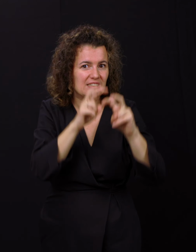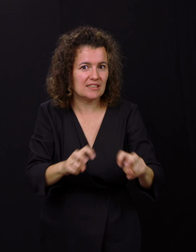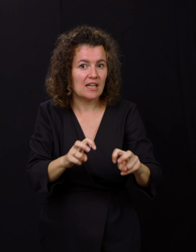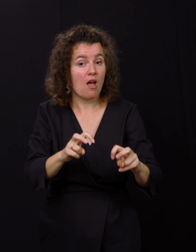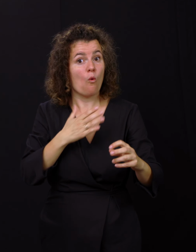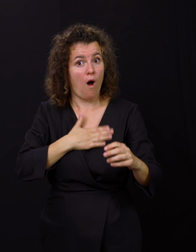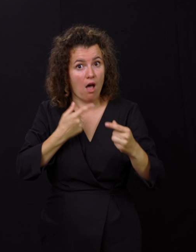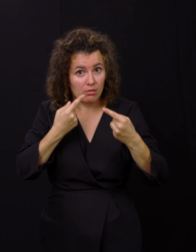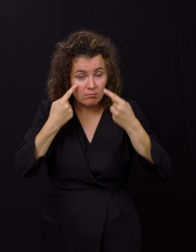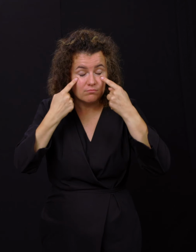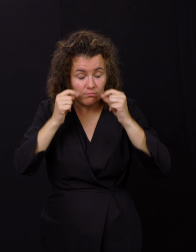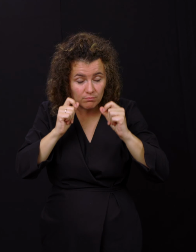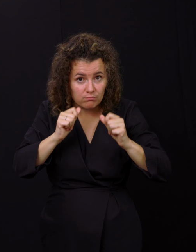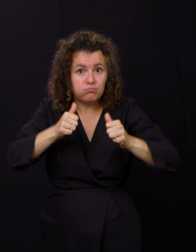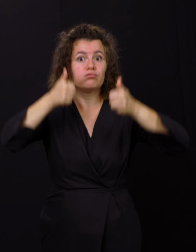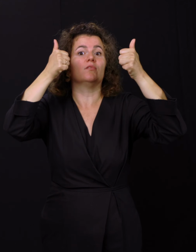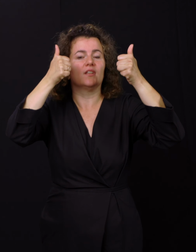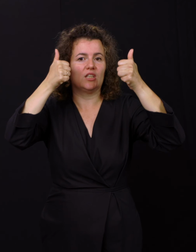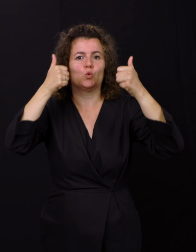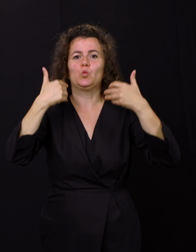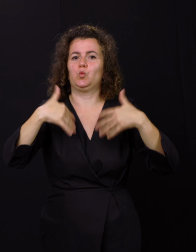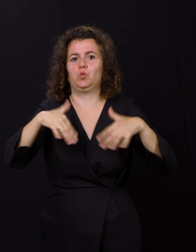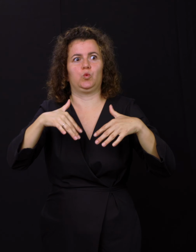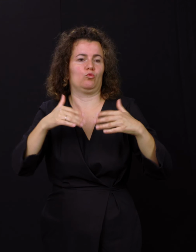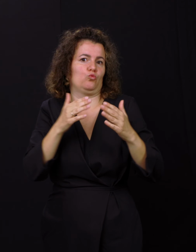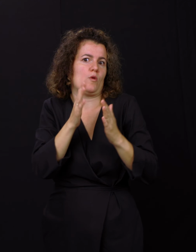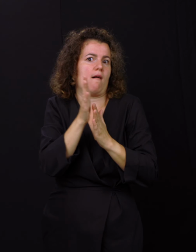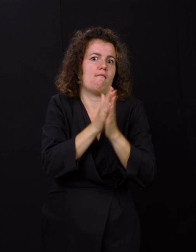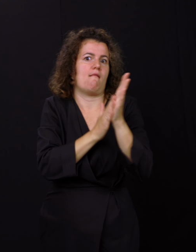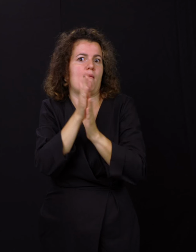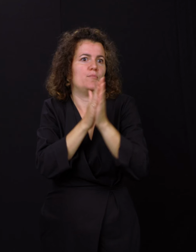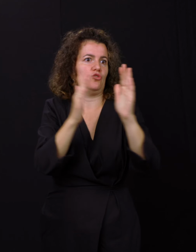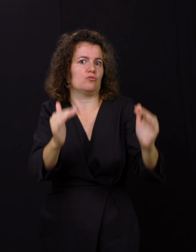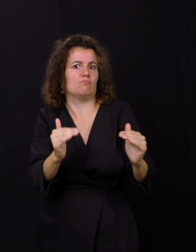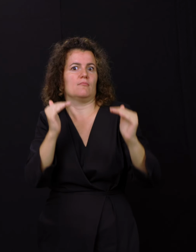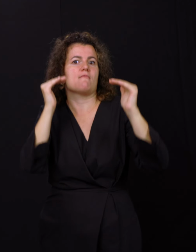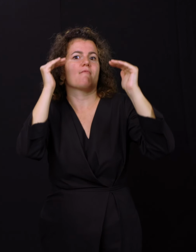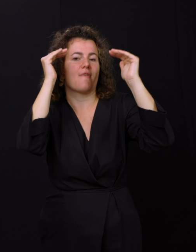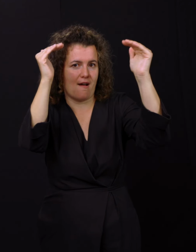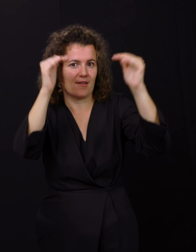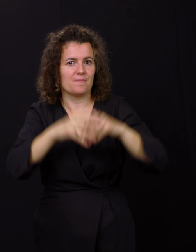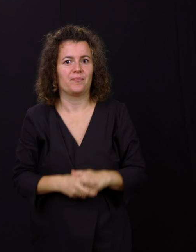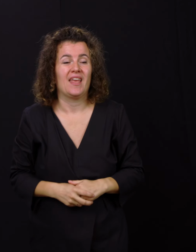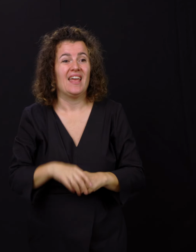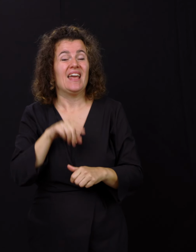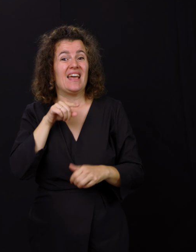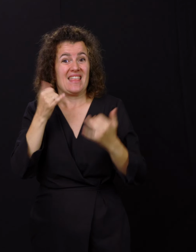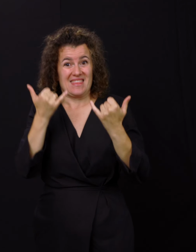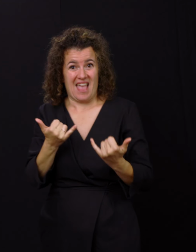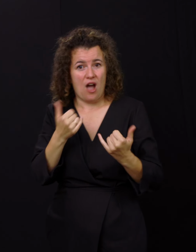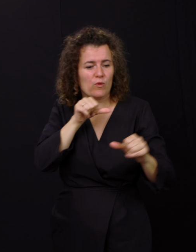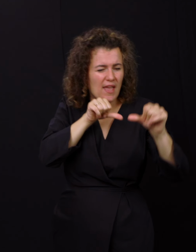goal, which we're trying to tackle. Although I'm very optimistic, we have to be also very careful because this is an experimental